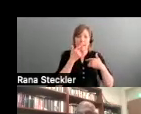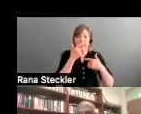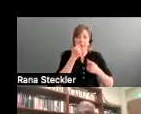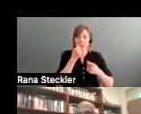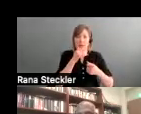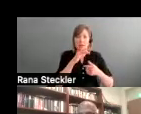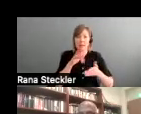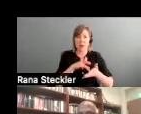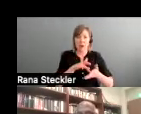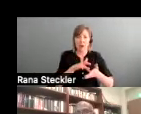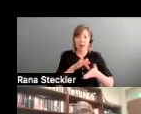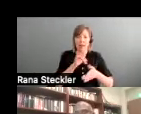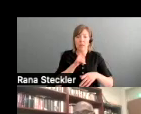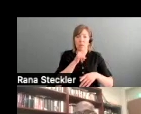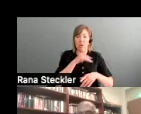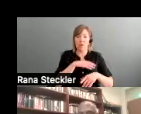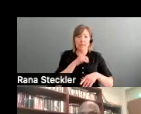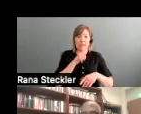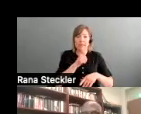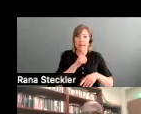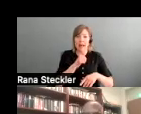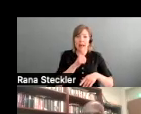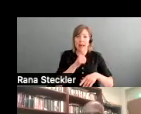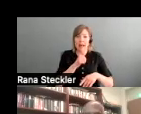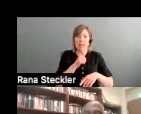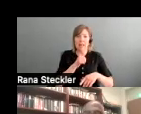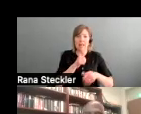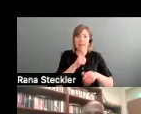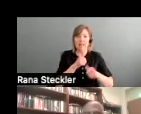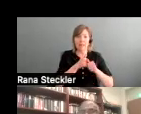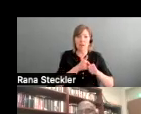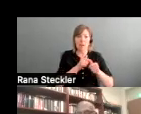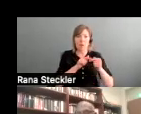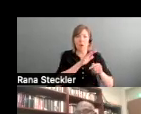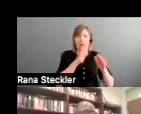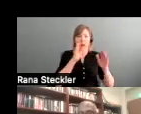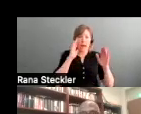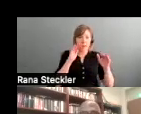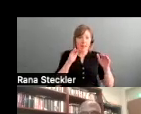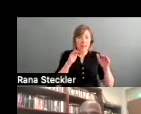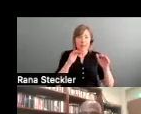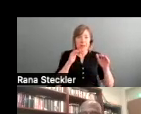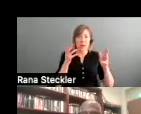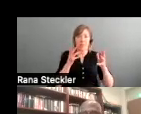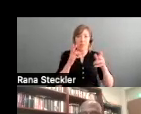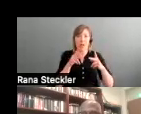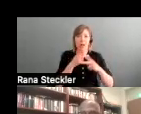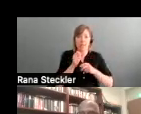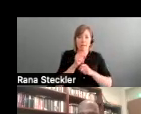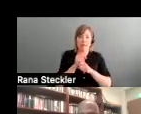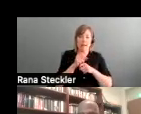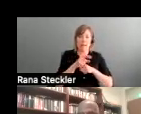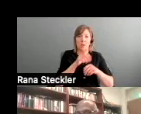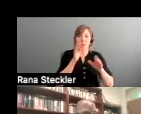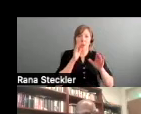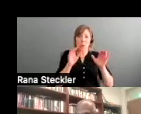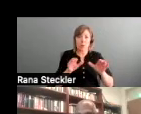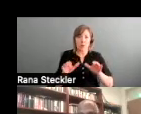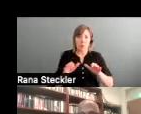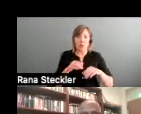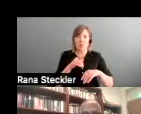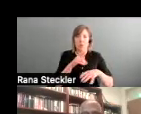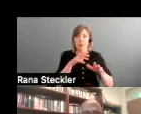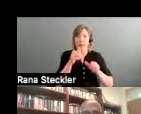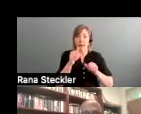right? This woman did not conform to her expectations of the kind of labor that she would perform, and she